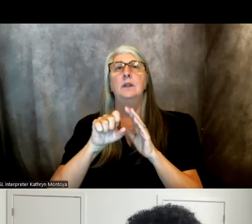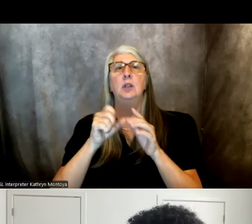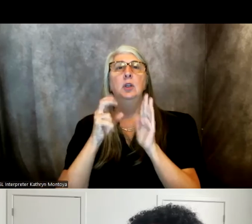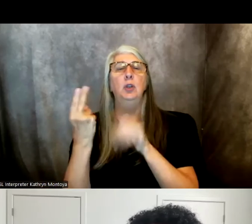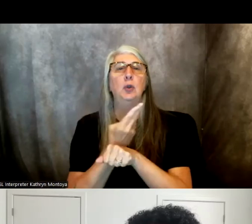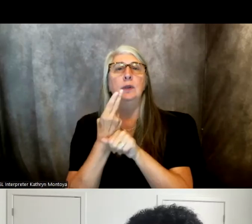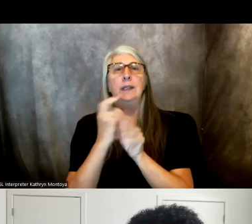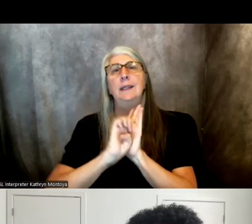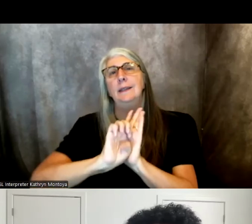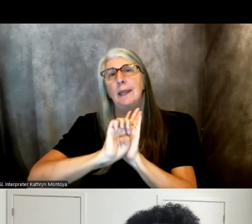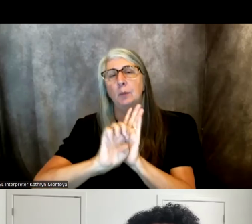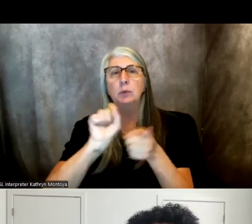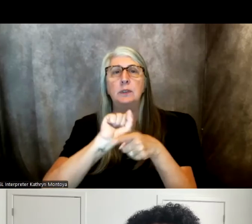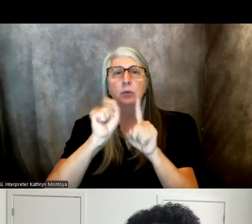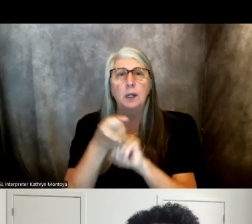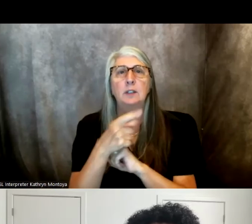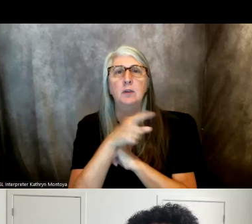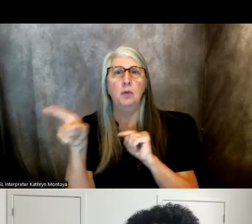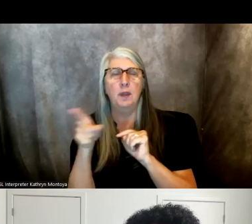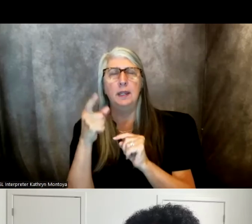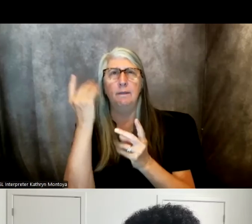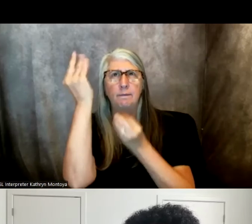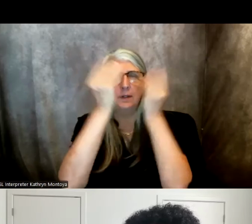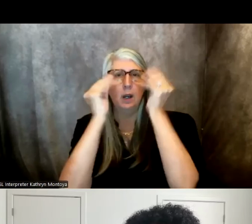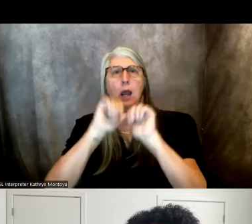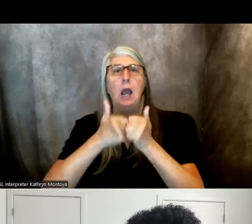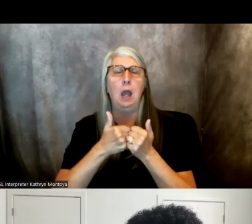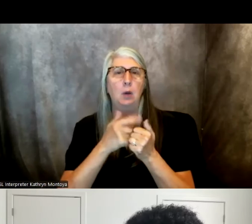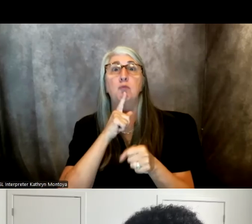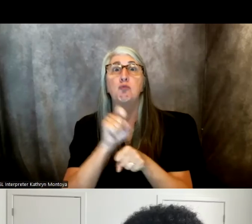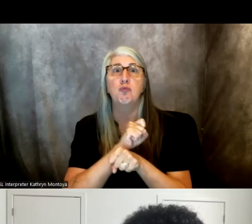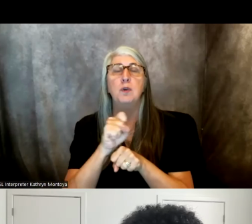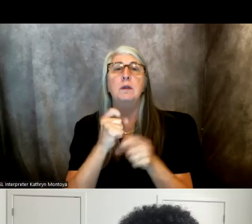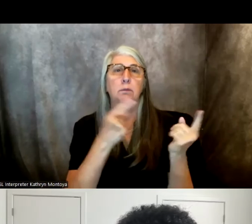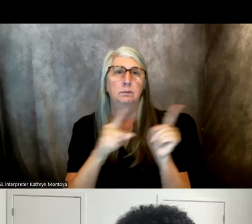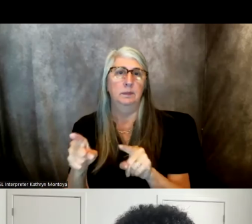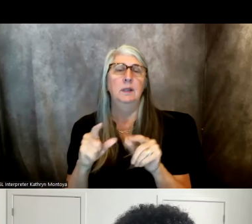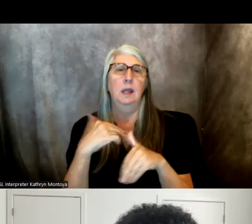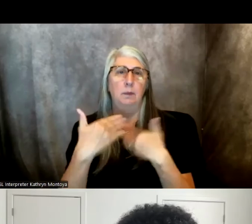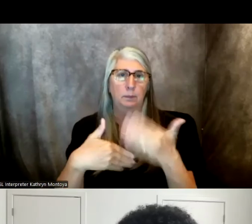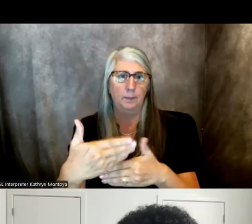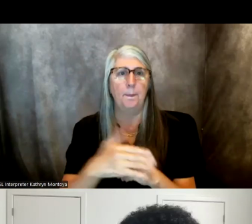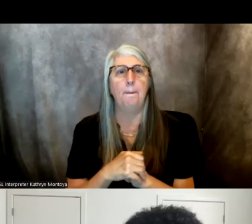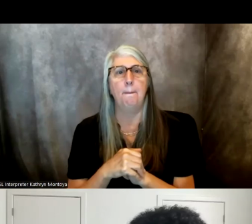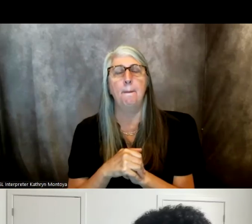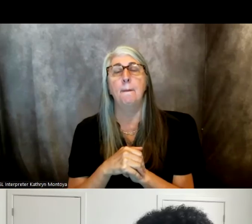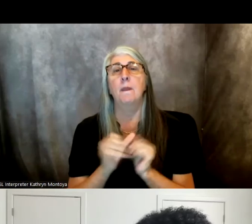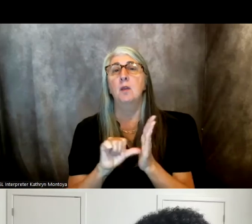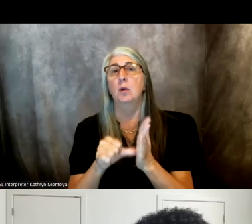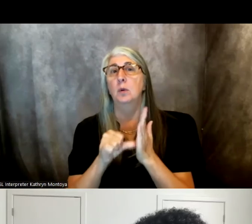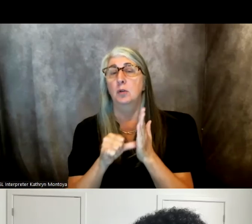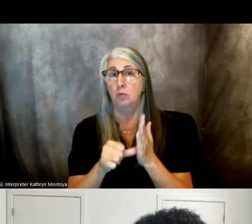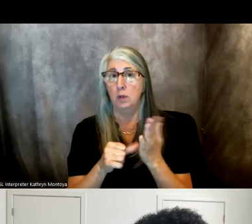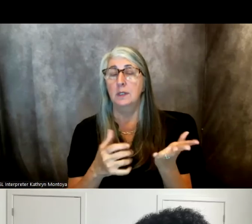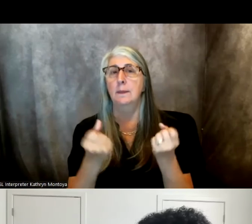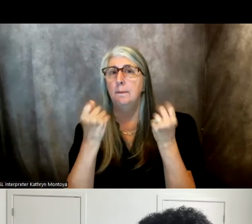looks like in real world situations. But I can't speak enough to conducting site visits. Many of the participants in the pilot